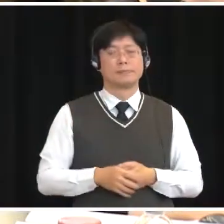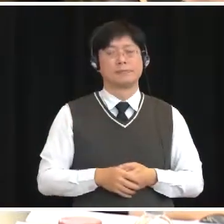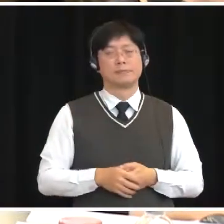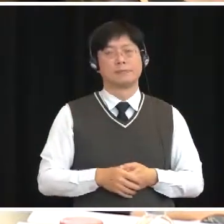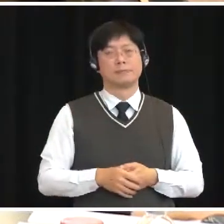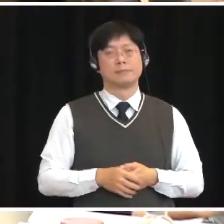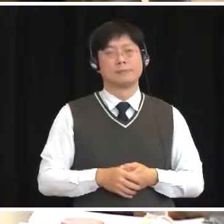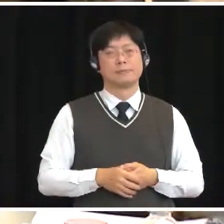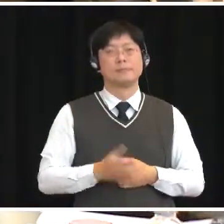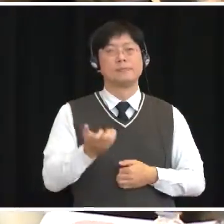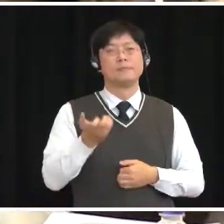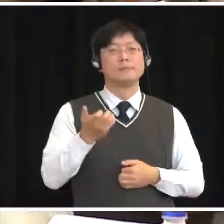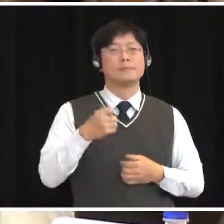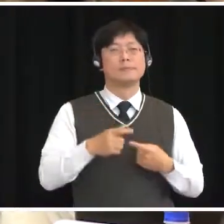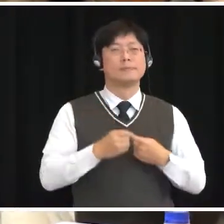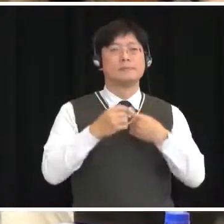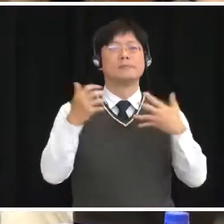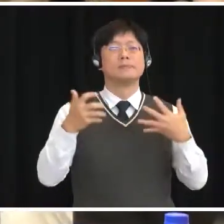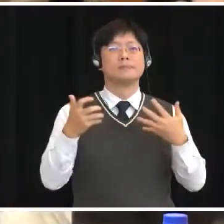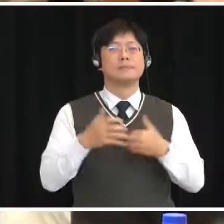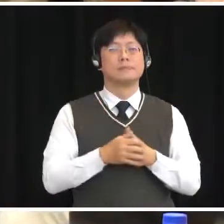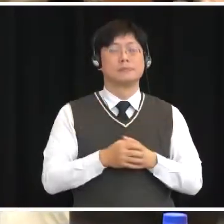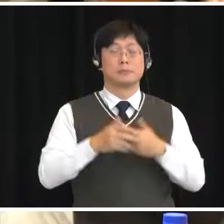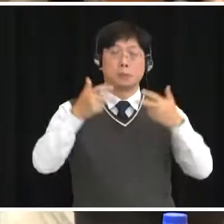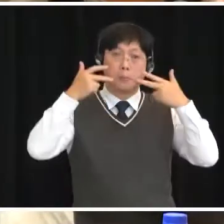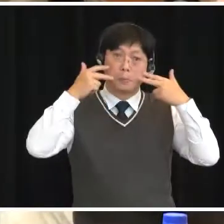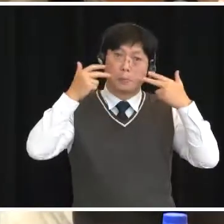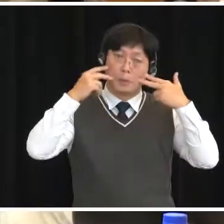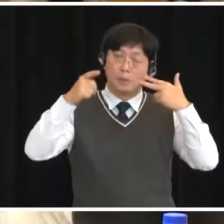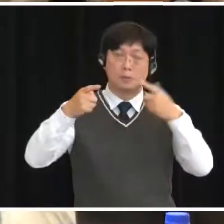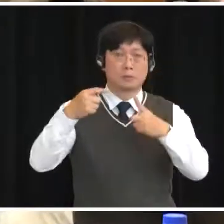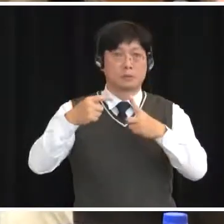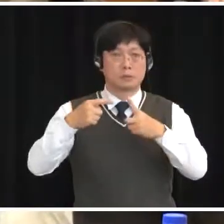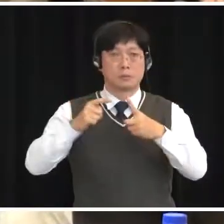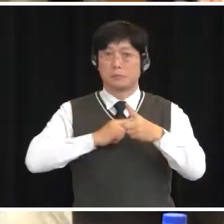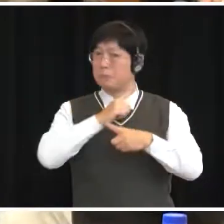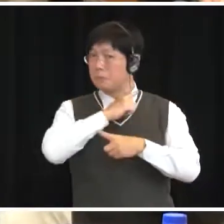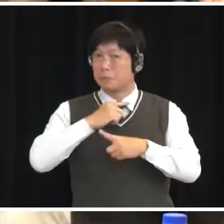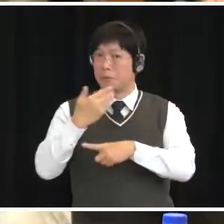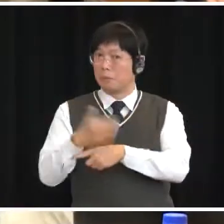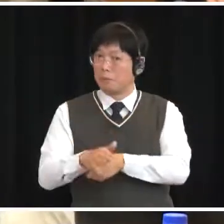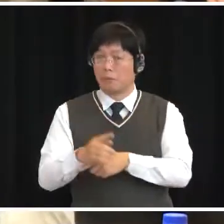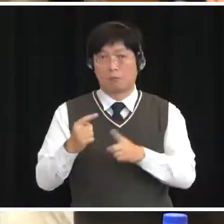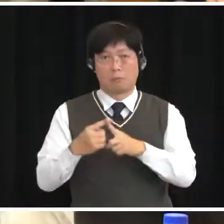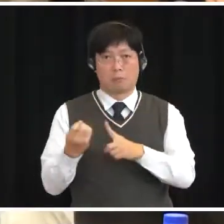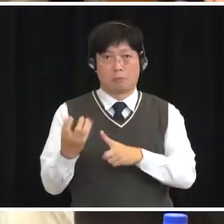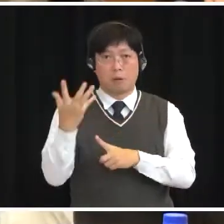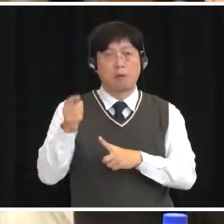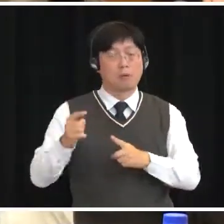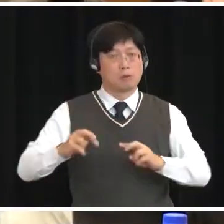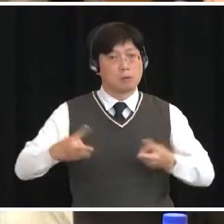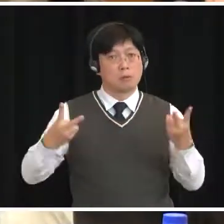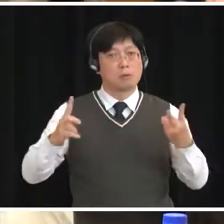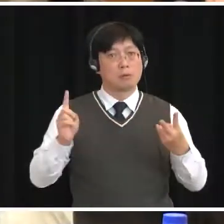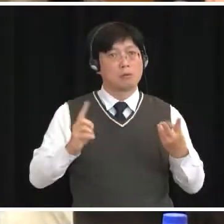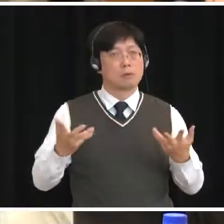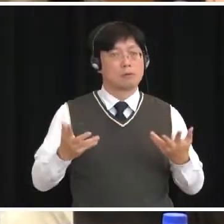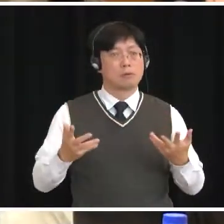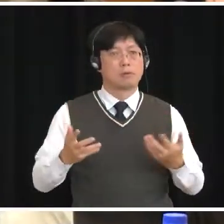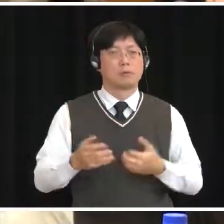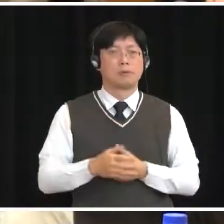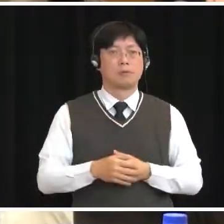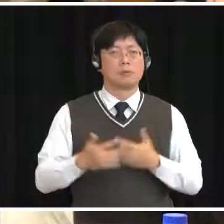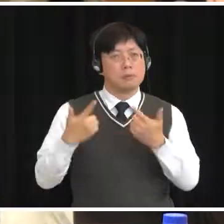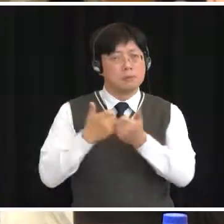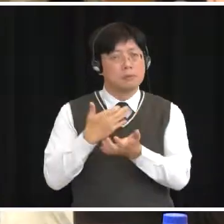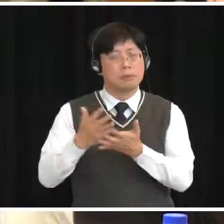Okay, let's go to the questions on discrimination. First of all, we heard that indigenous people's mortality rate is higher